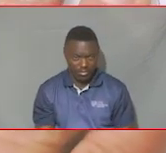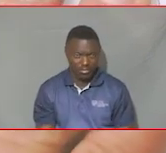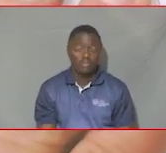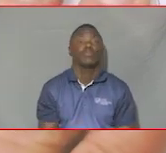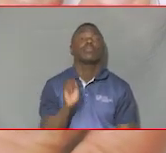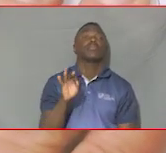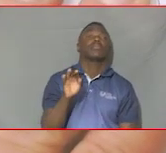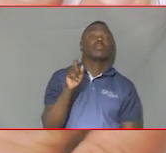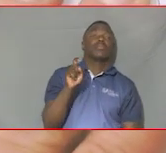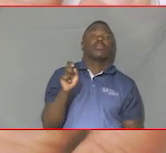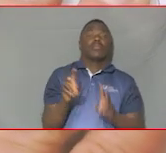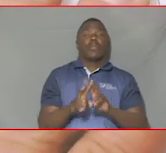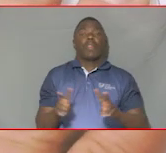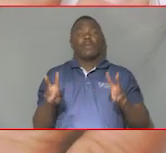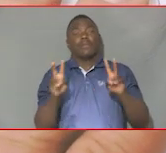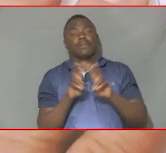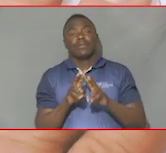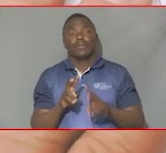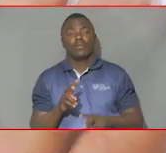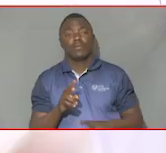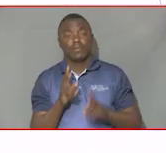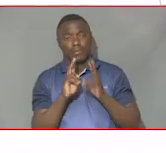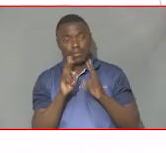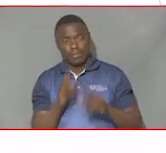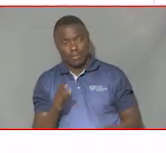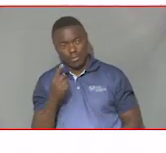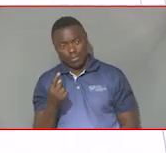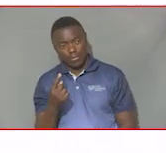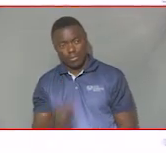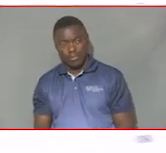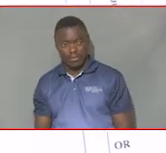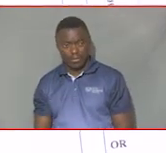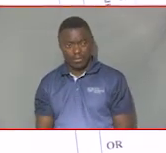value is 45,1,